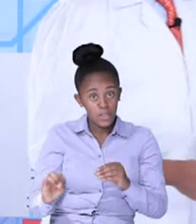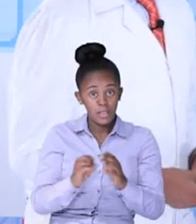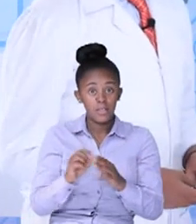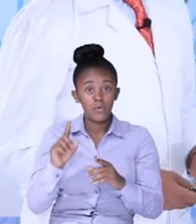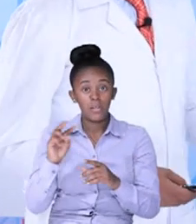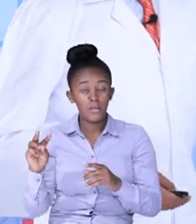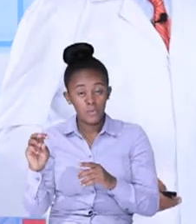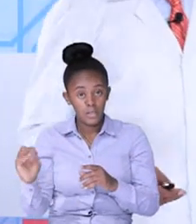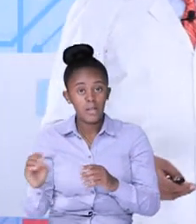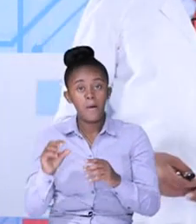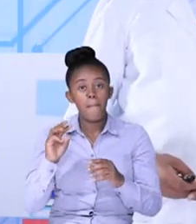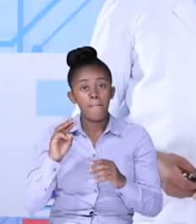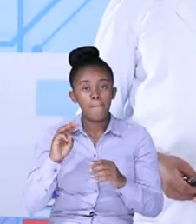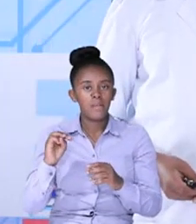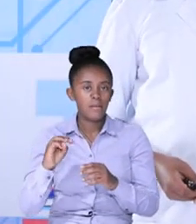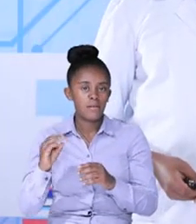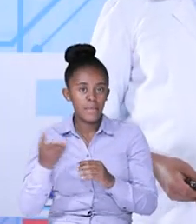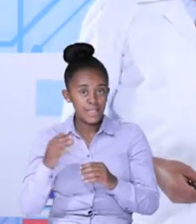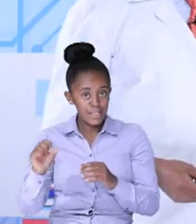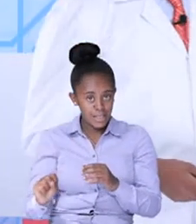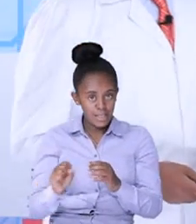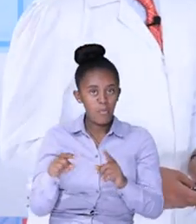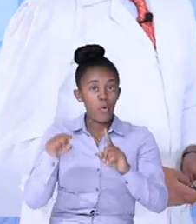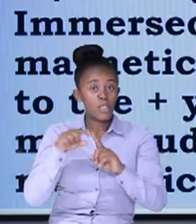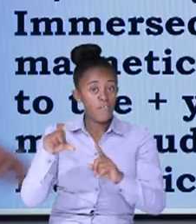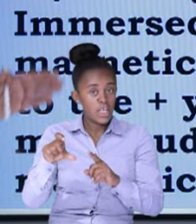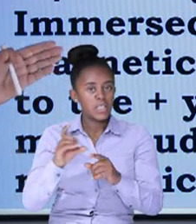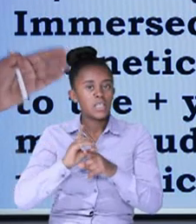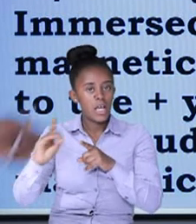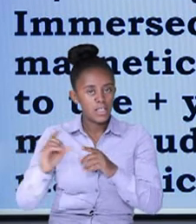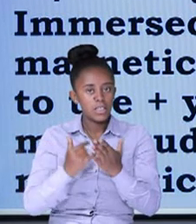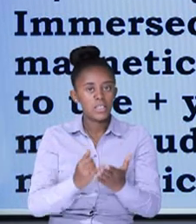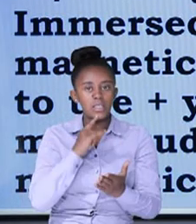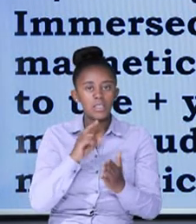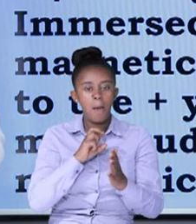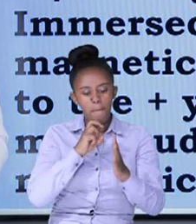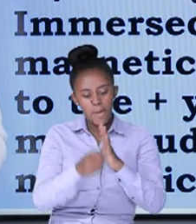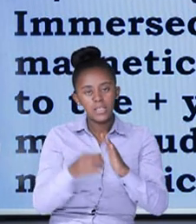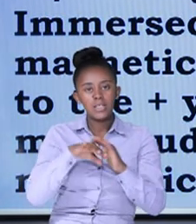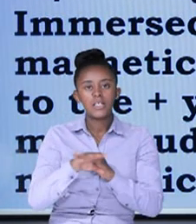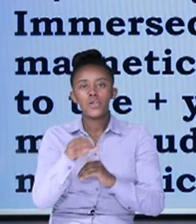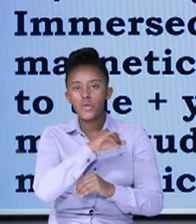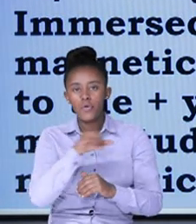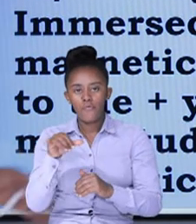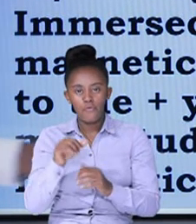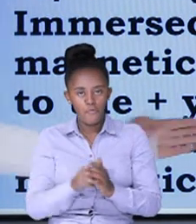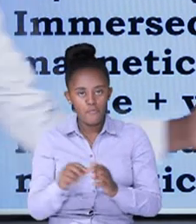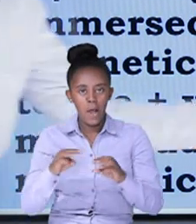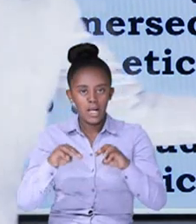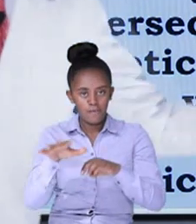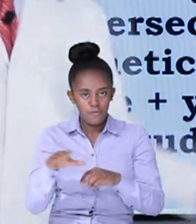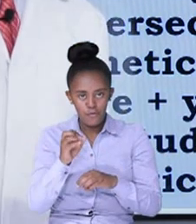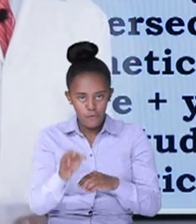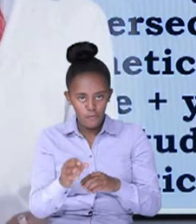120 meters per second along a positive x direction. And it is immersed into a uniform magnetic field